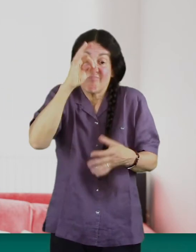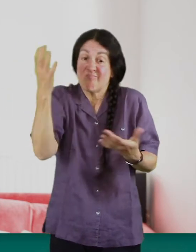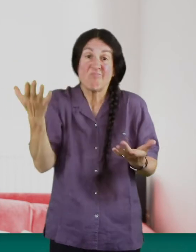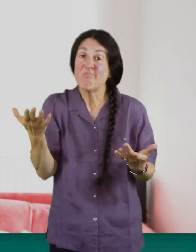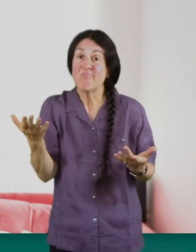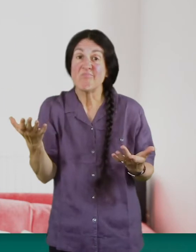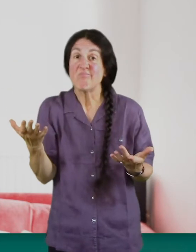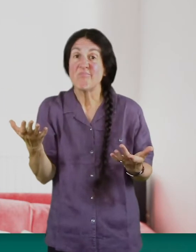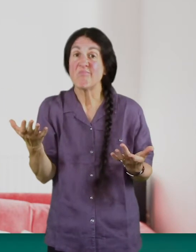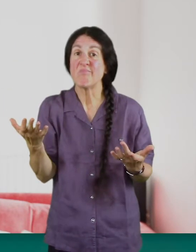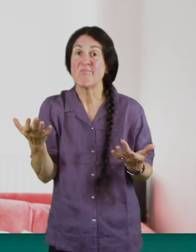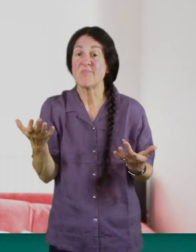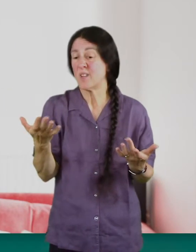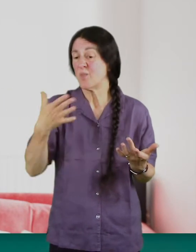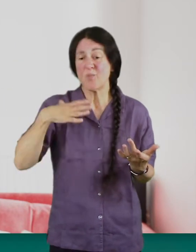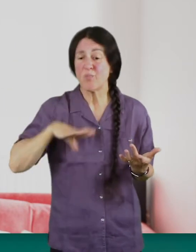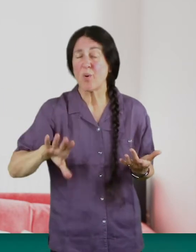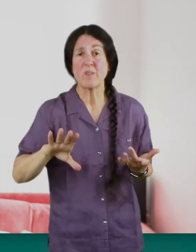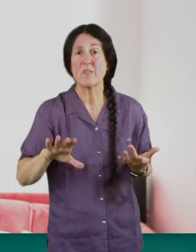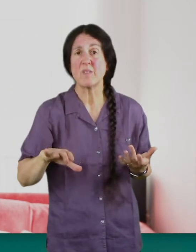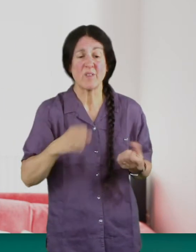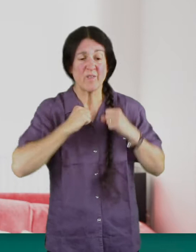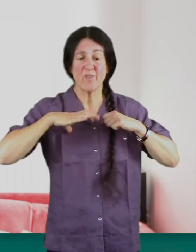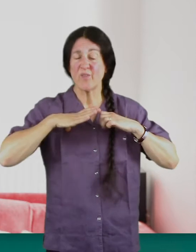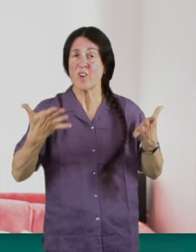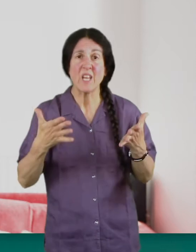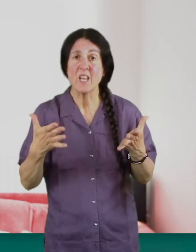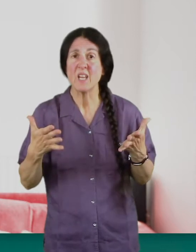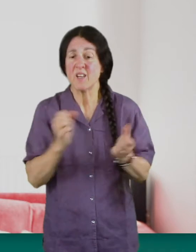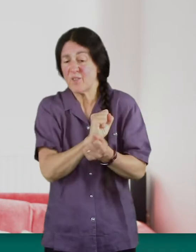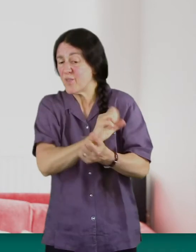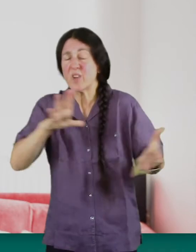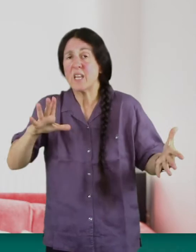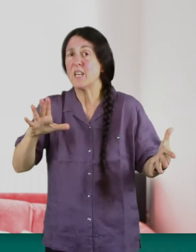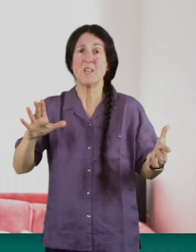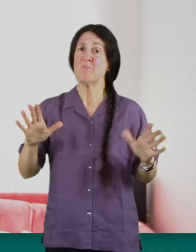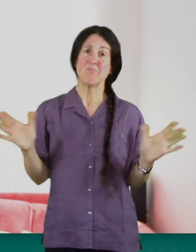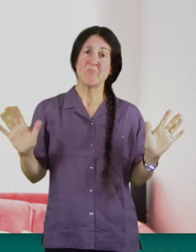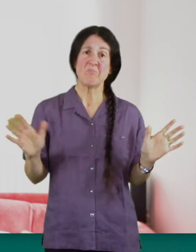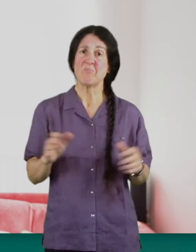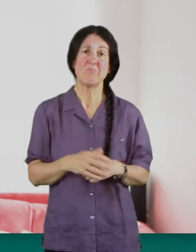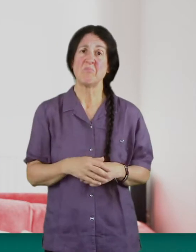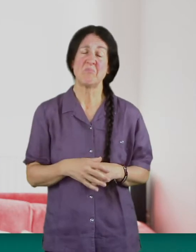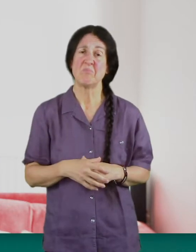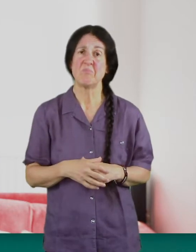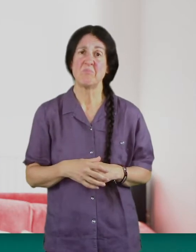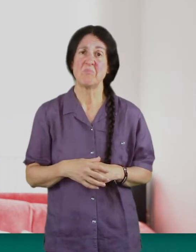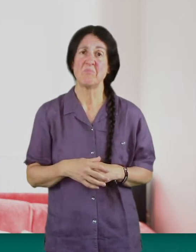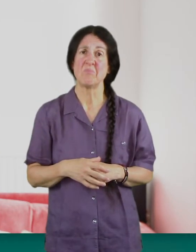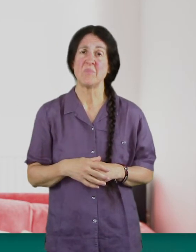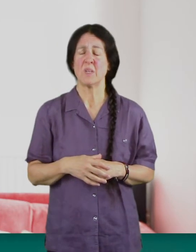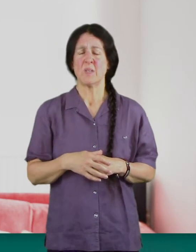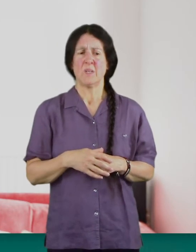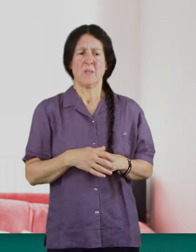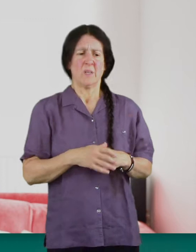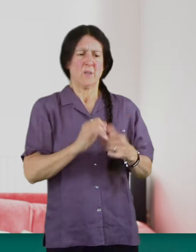no sense that they need or want liberation. And so Samson, what does